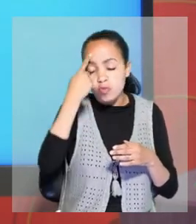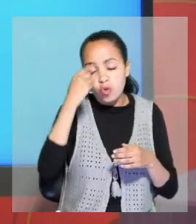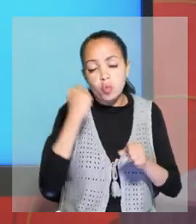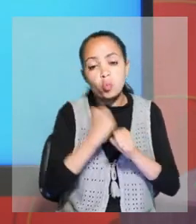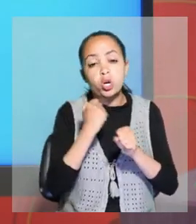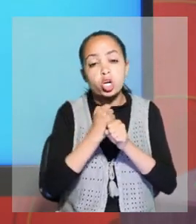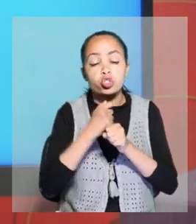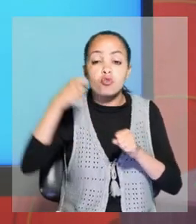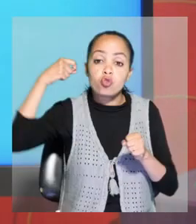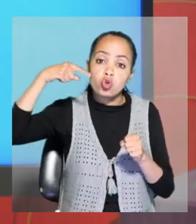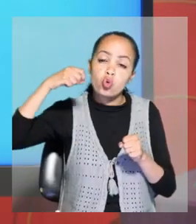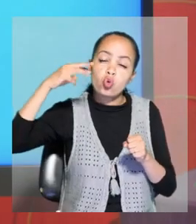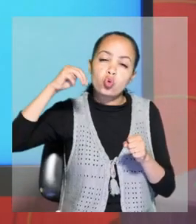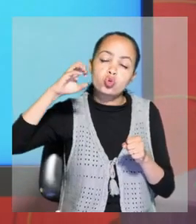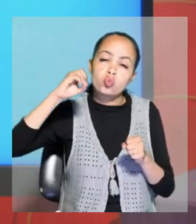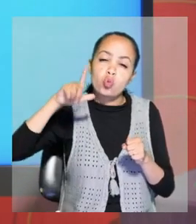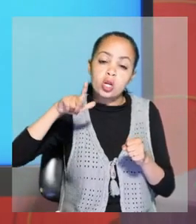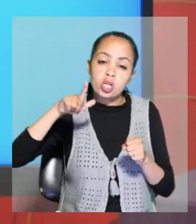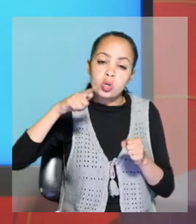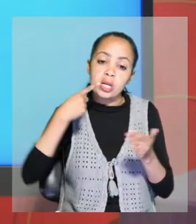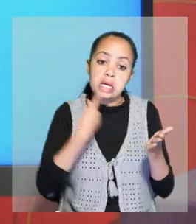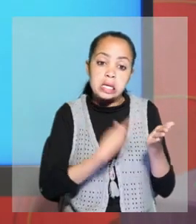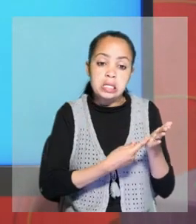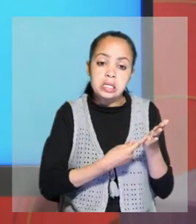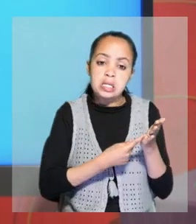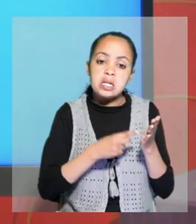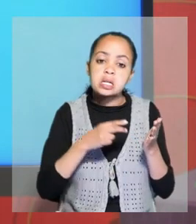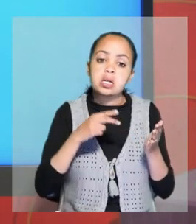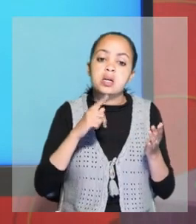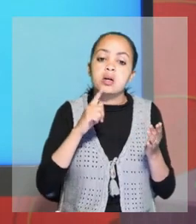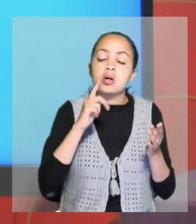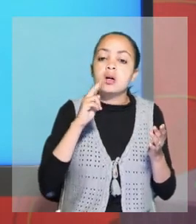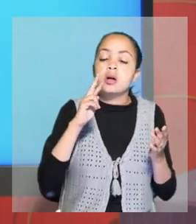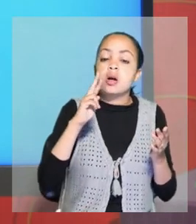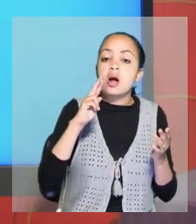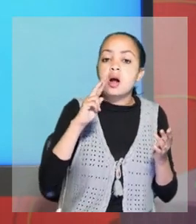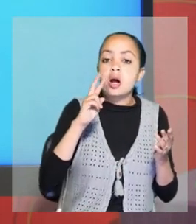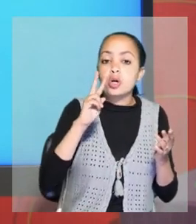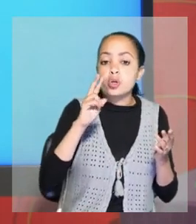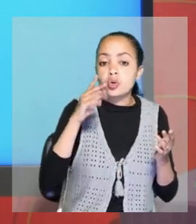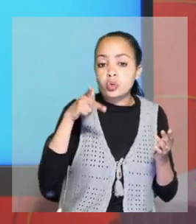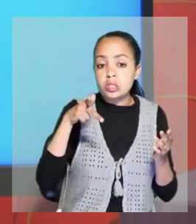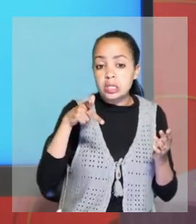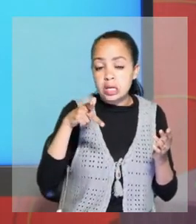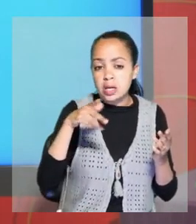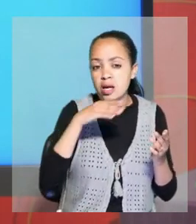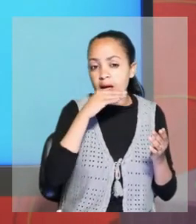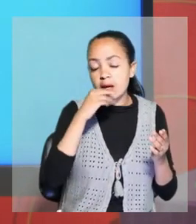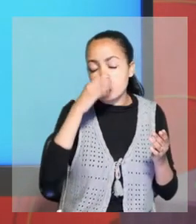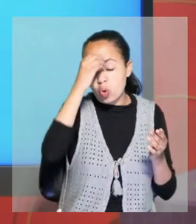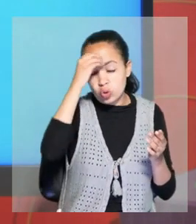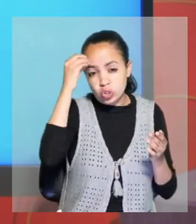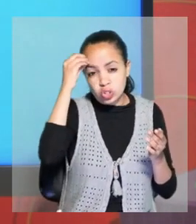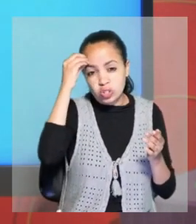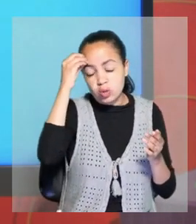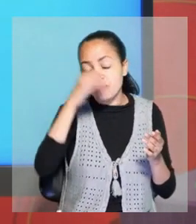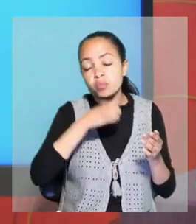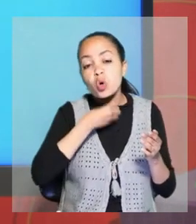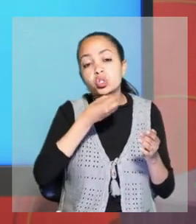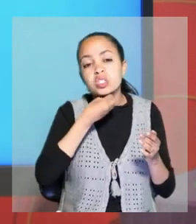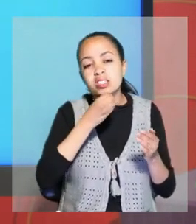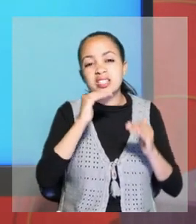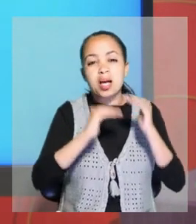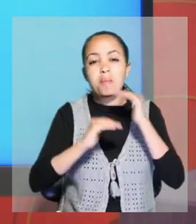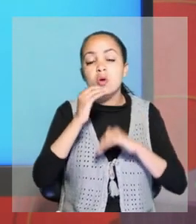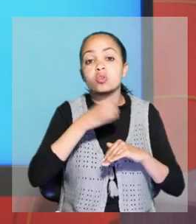of 1-glucose molecule. Here, ribulose biphosphate plus oxygen, because the amount of